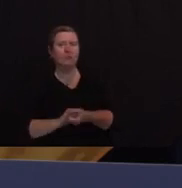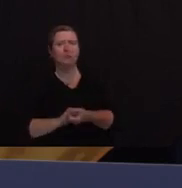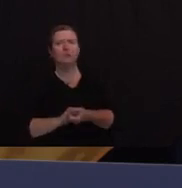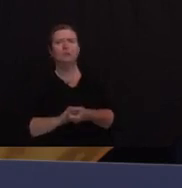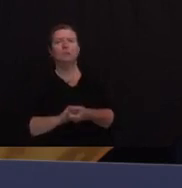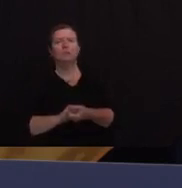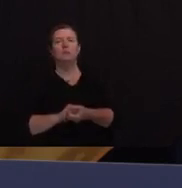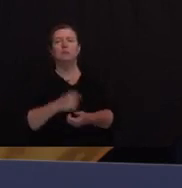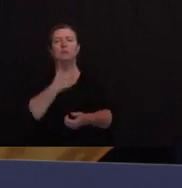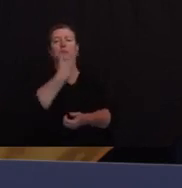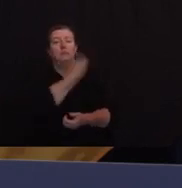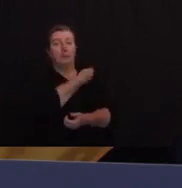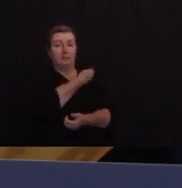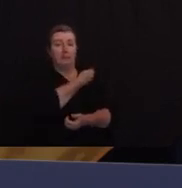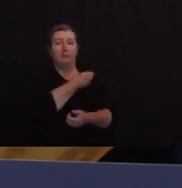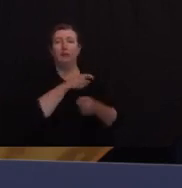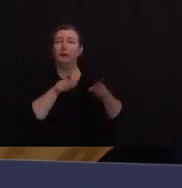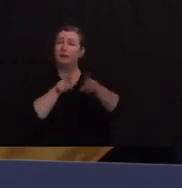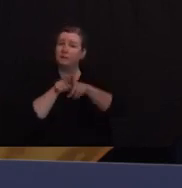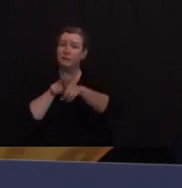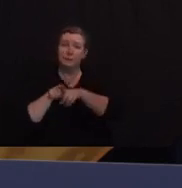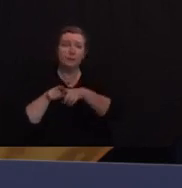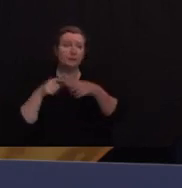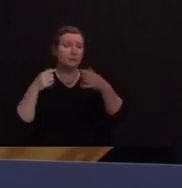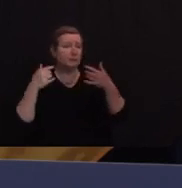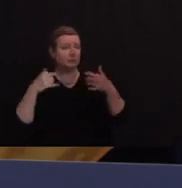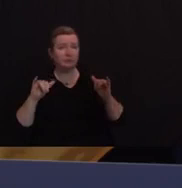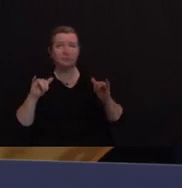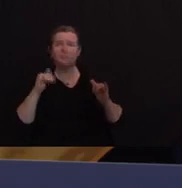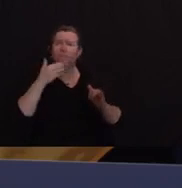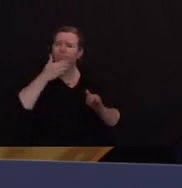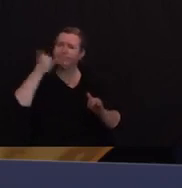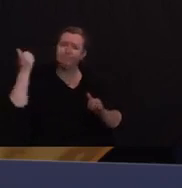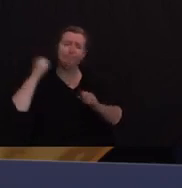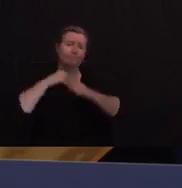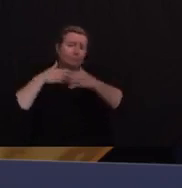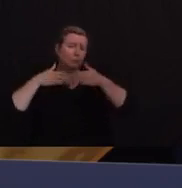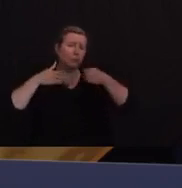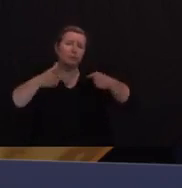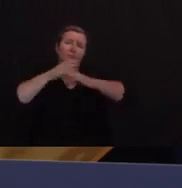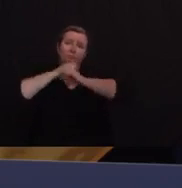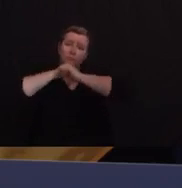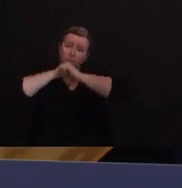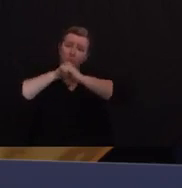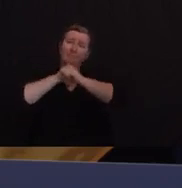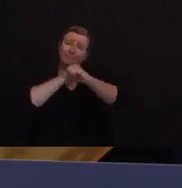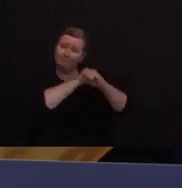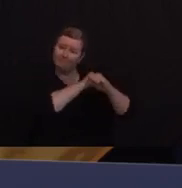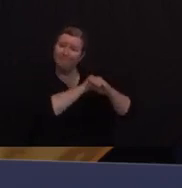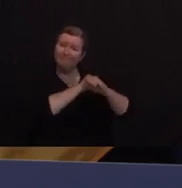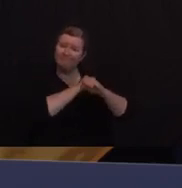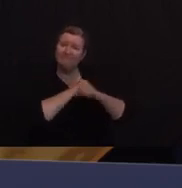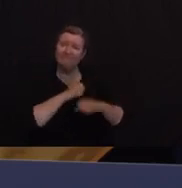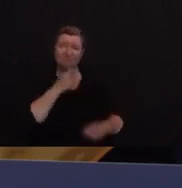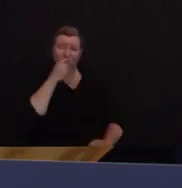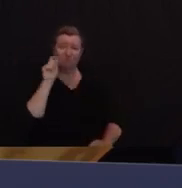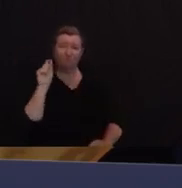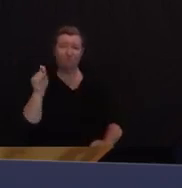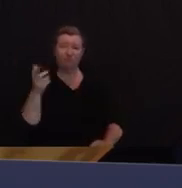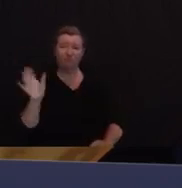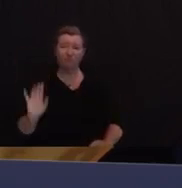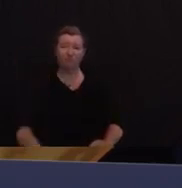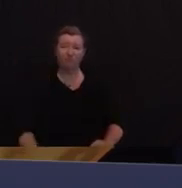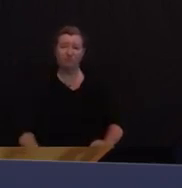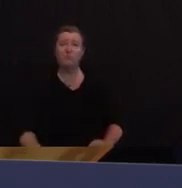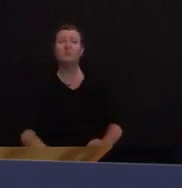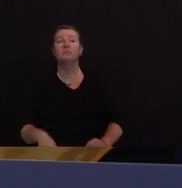clearly remain far and away the best way to protect yourself against getting the disease at all, and even more importantly, as the governor showed